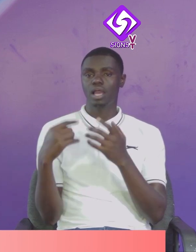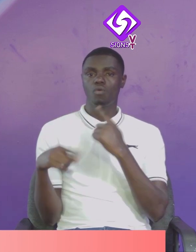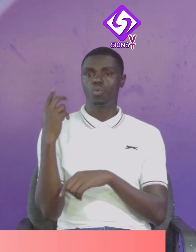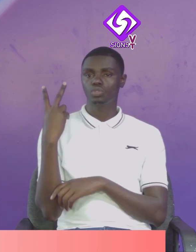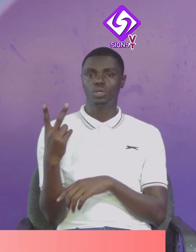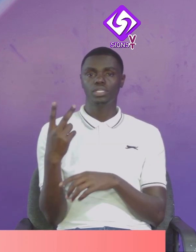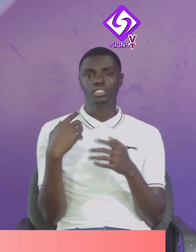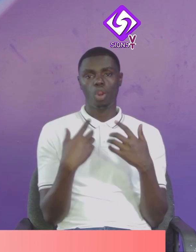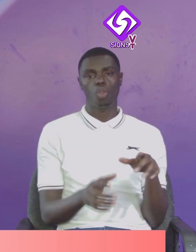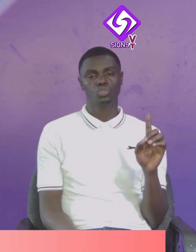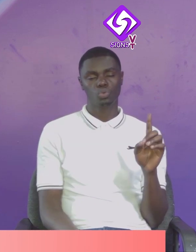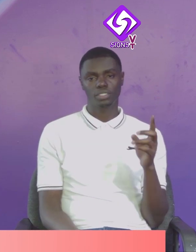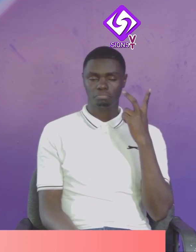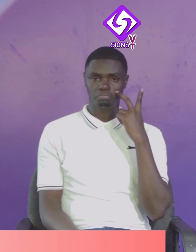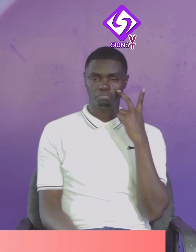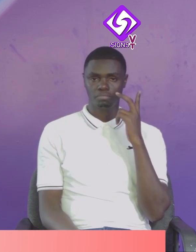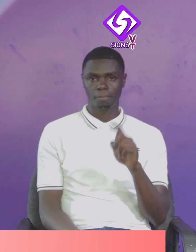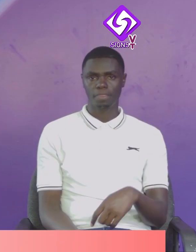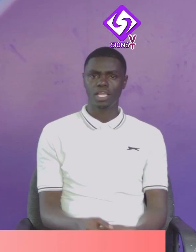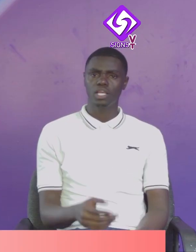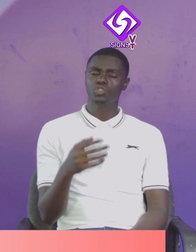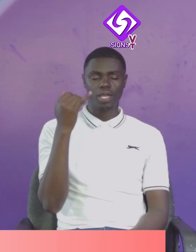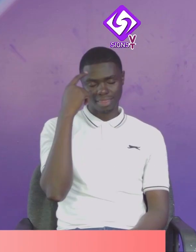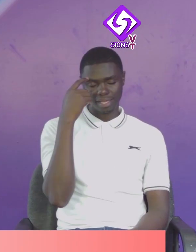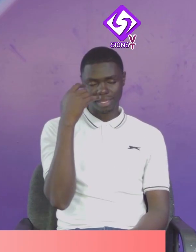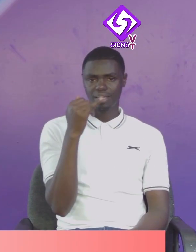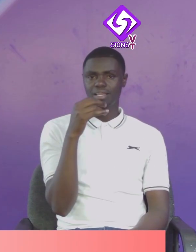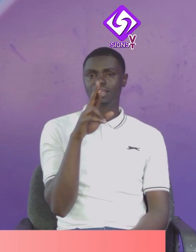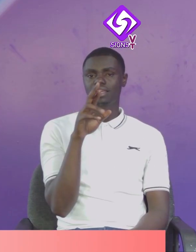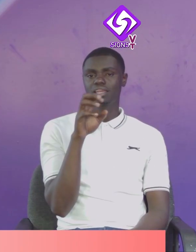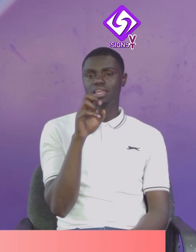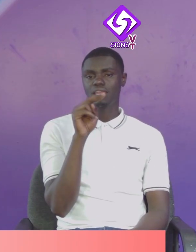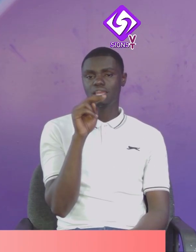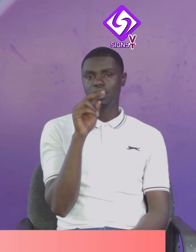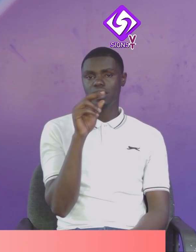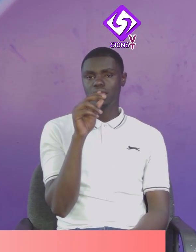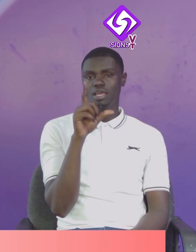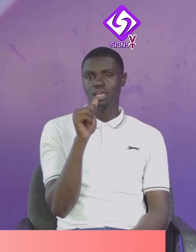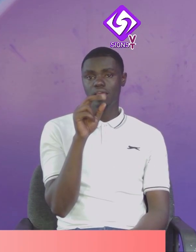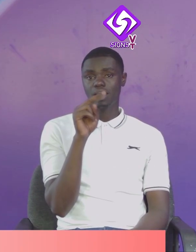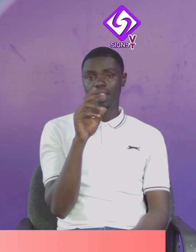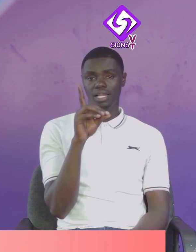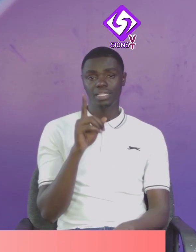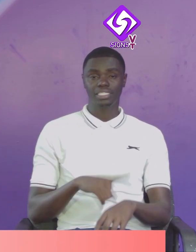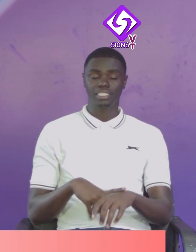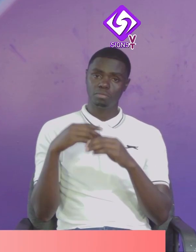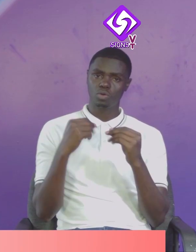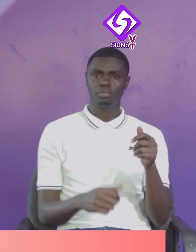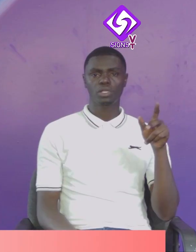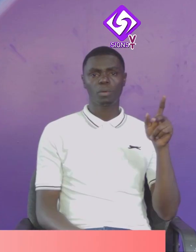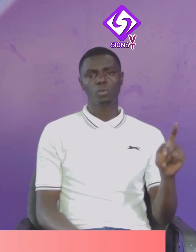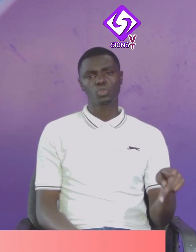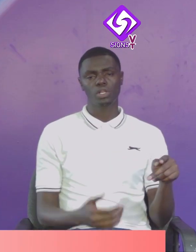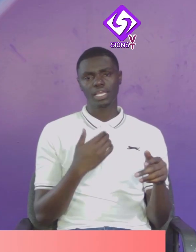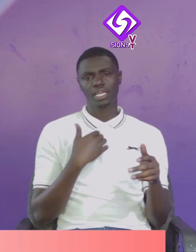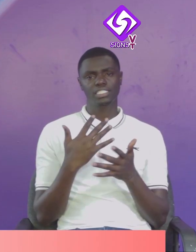go in your perspective? I'll go with the Republic of Ireland. Right. Not Republic of Ireland, when they were beating Portugal, they was having